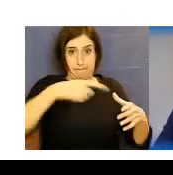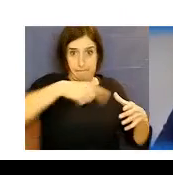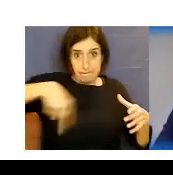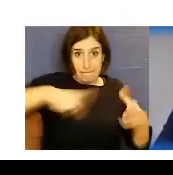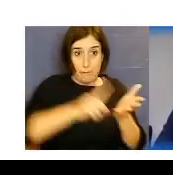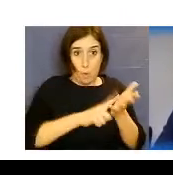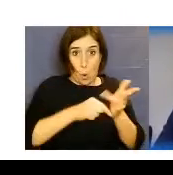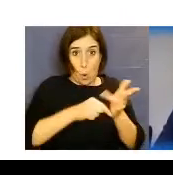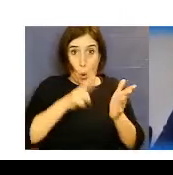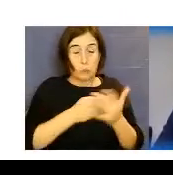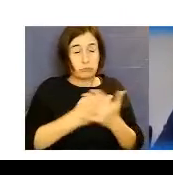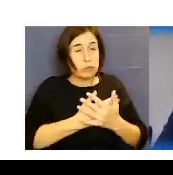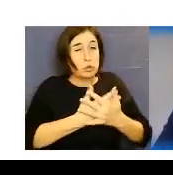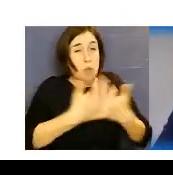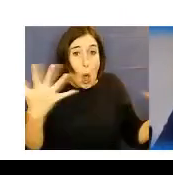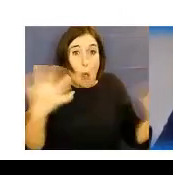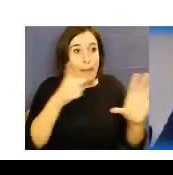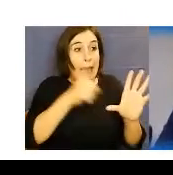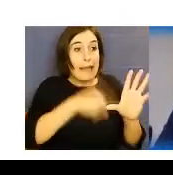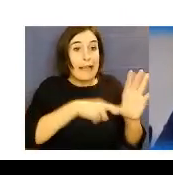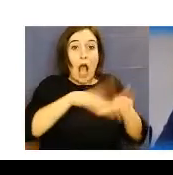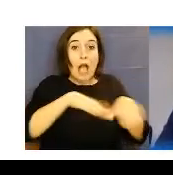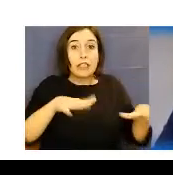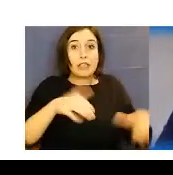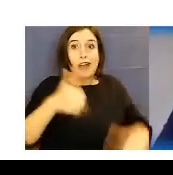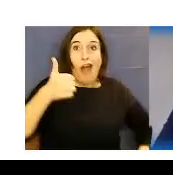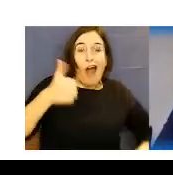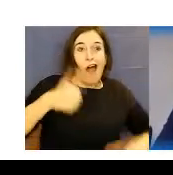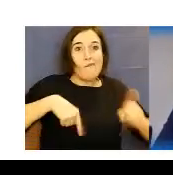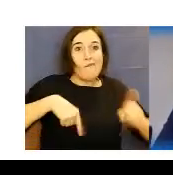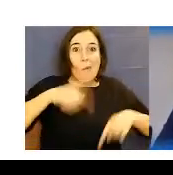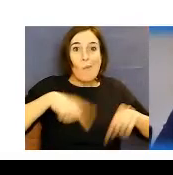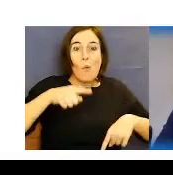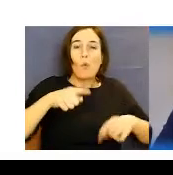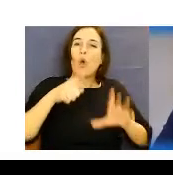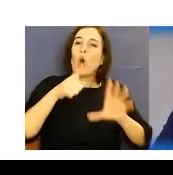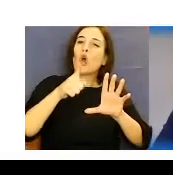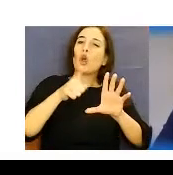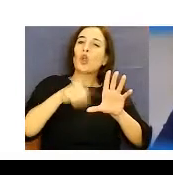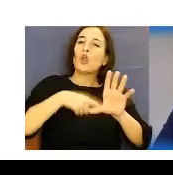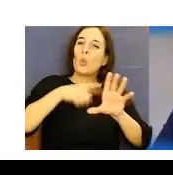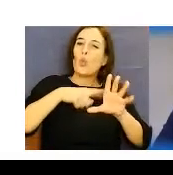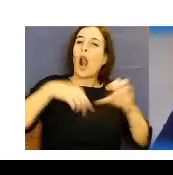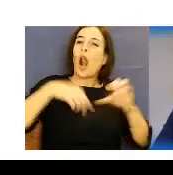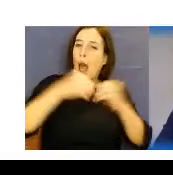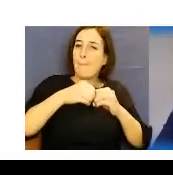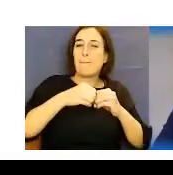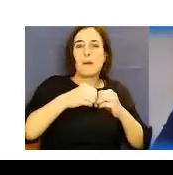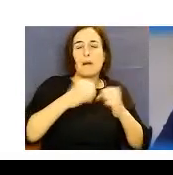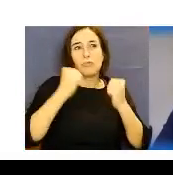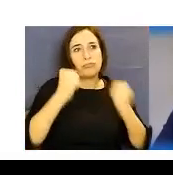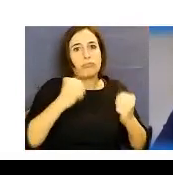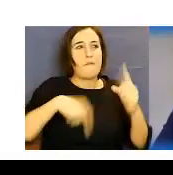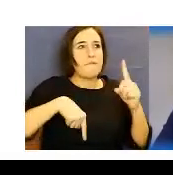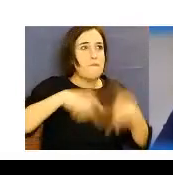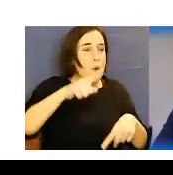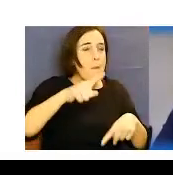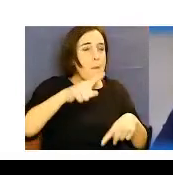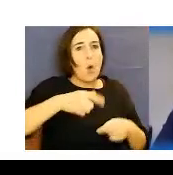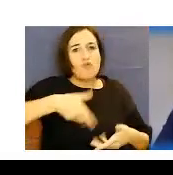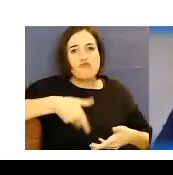playing football. We must have had at least 300 members in our youth club playing football, you know, rugby, cricket, badminton, tennis, you